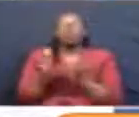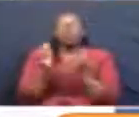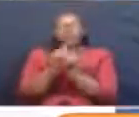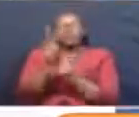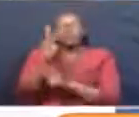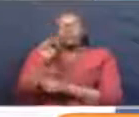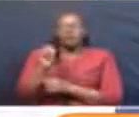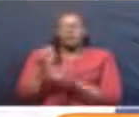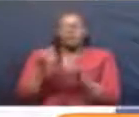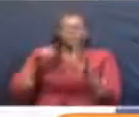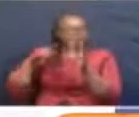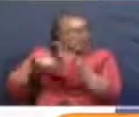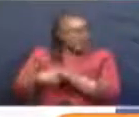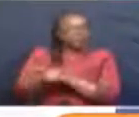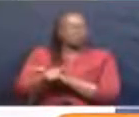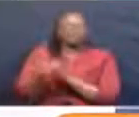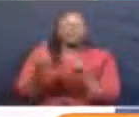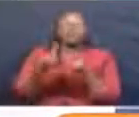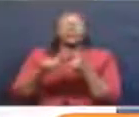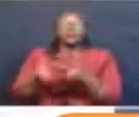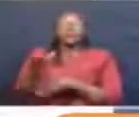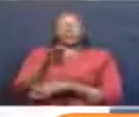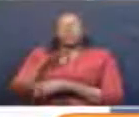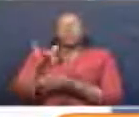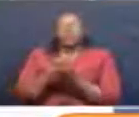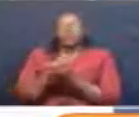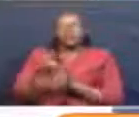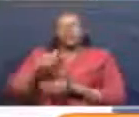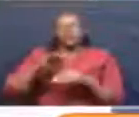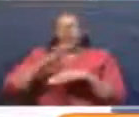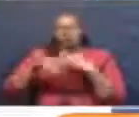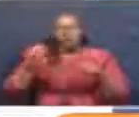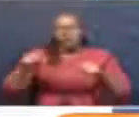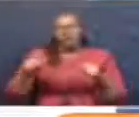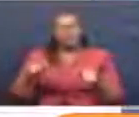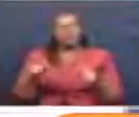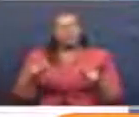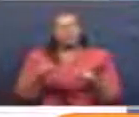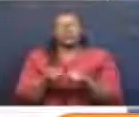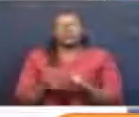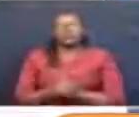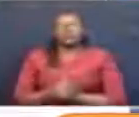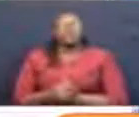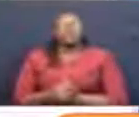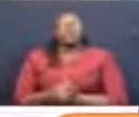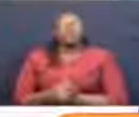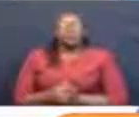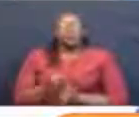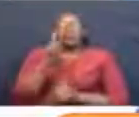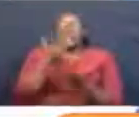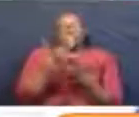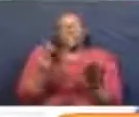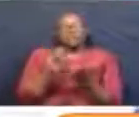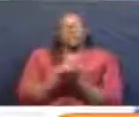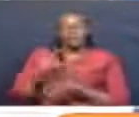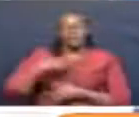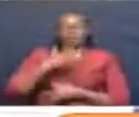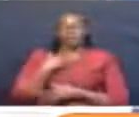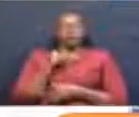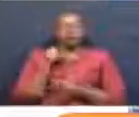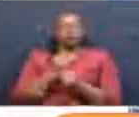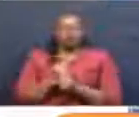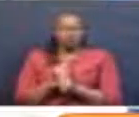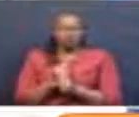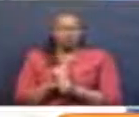deeper. 10 kilometers mm-hmm. deeper mm-hmm. into the space that we have all agreed on the same. One thing that we are going to